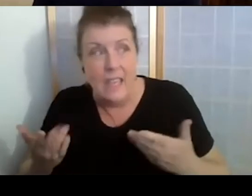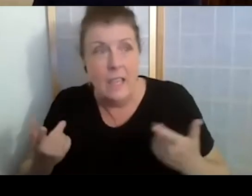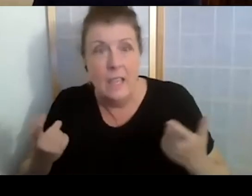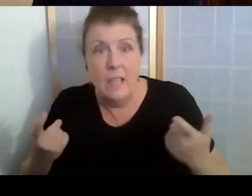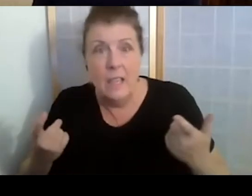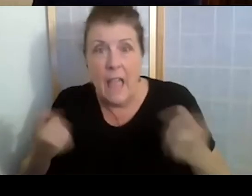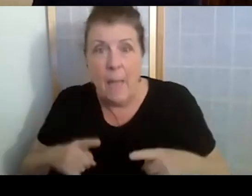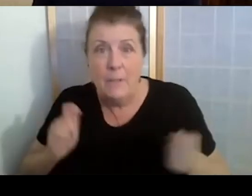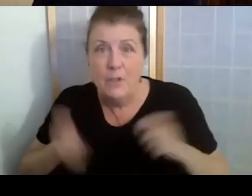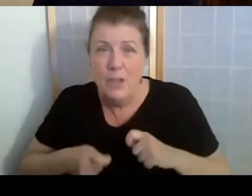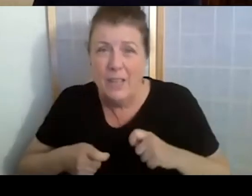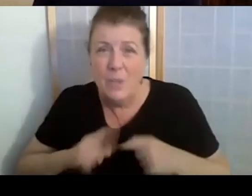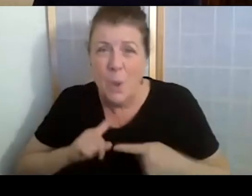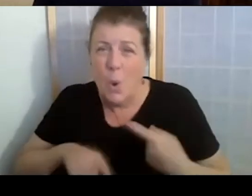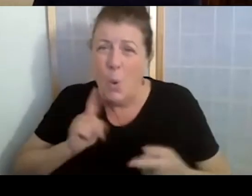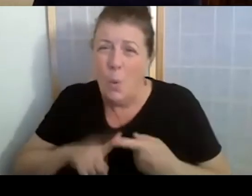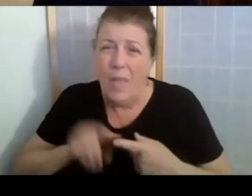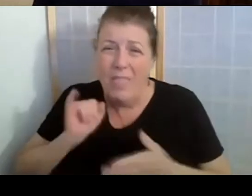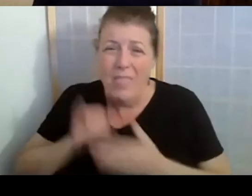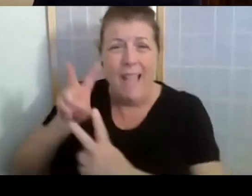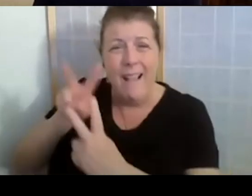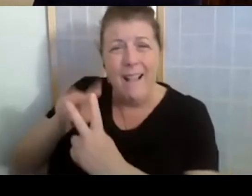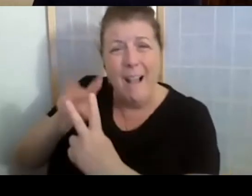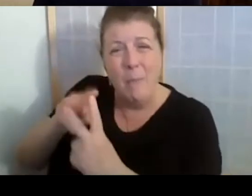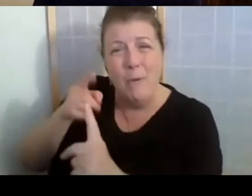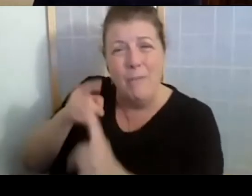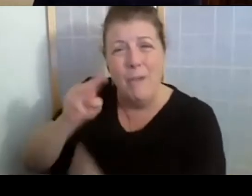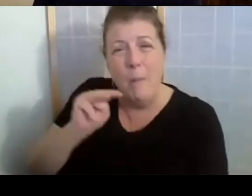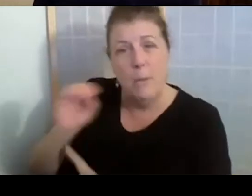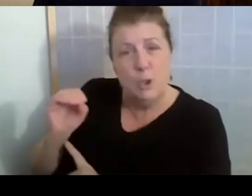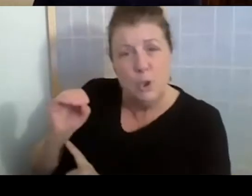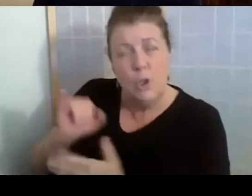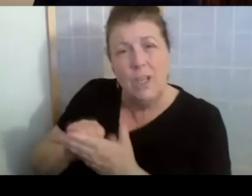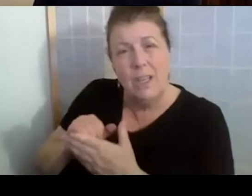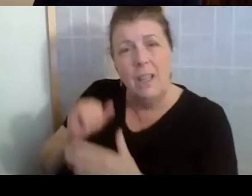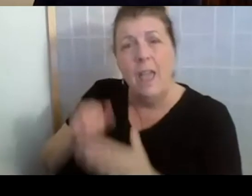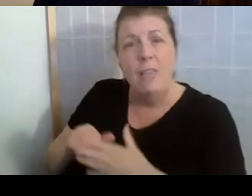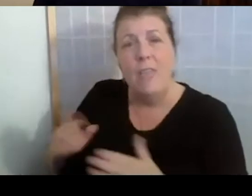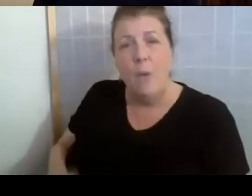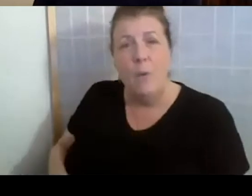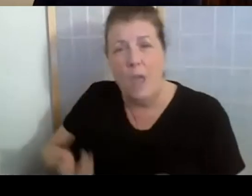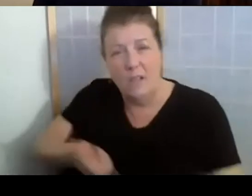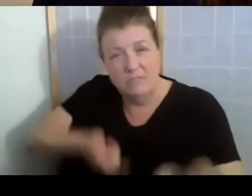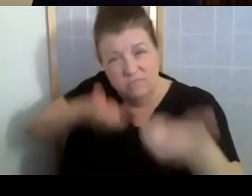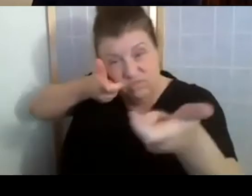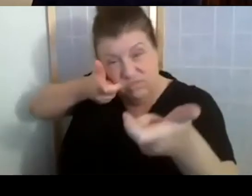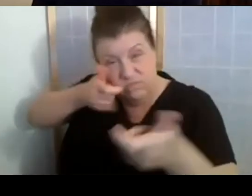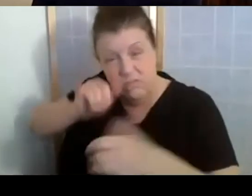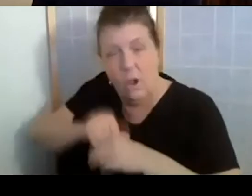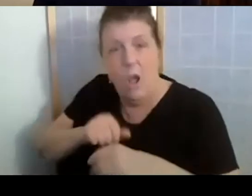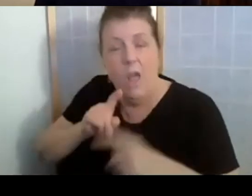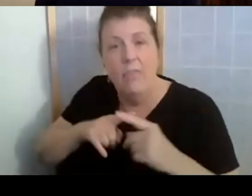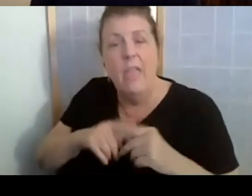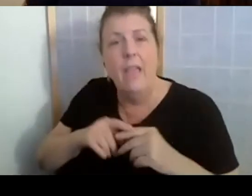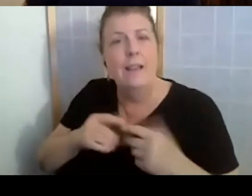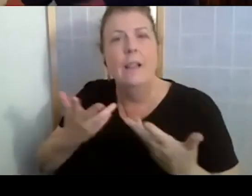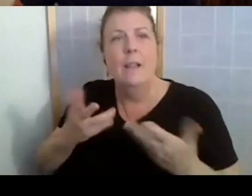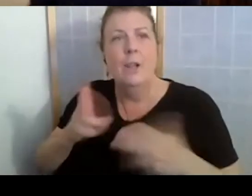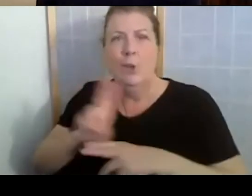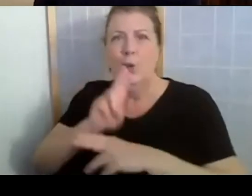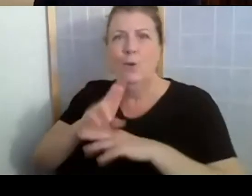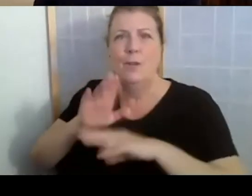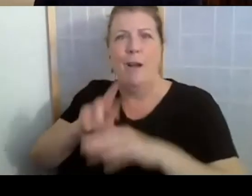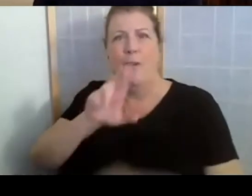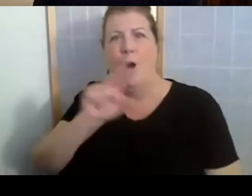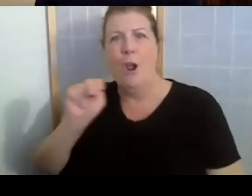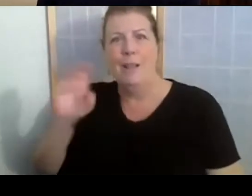brandishing automatic weapons had prime time real estate on the Republican National Convention last night presenting their